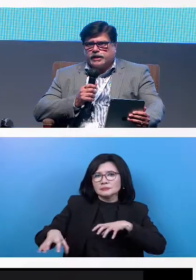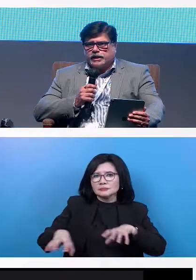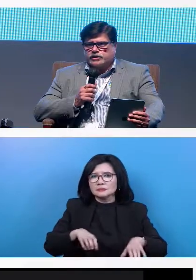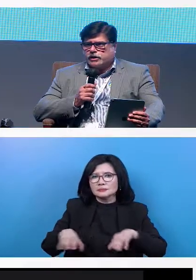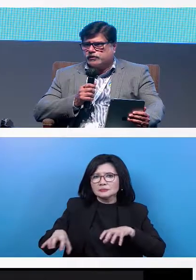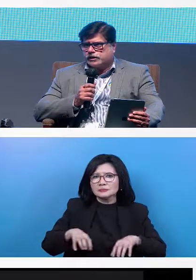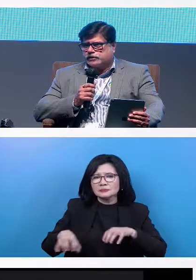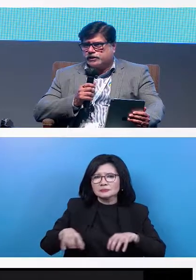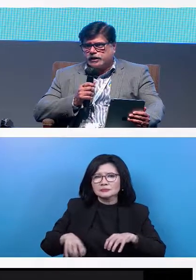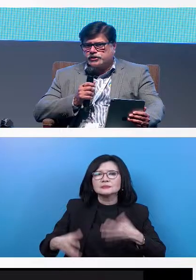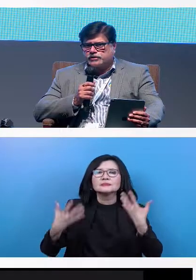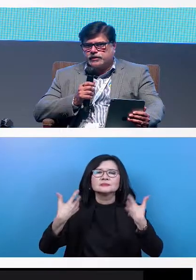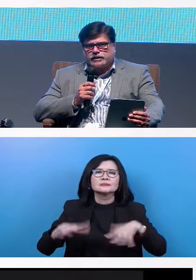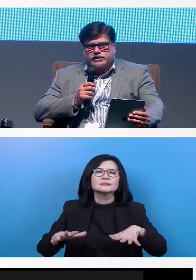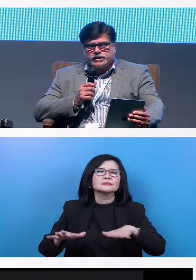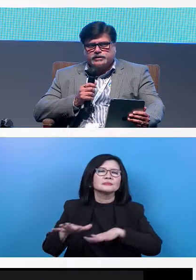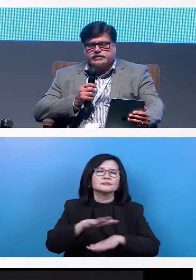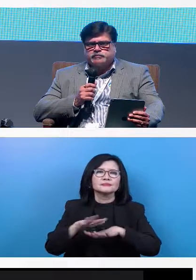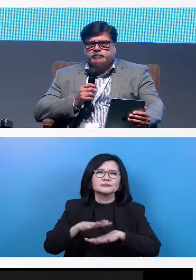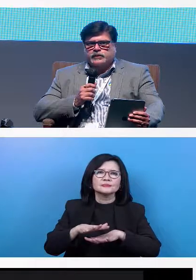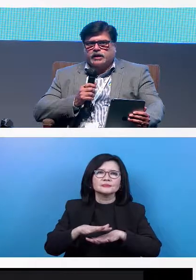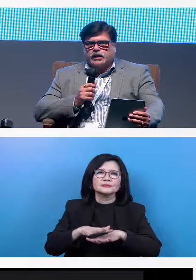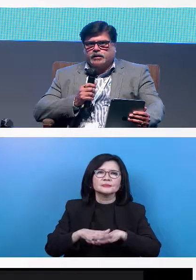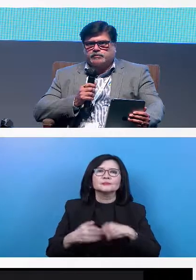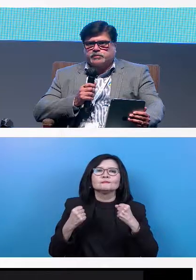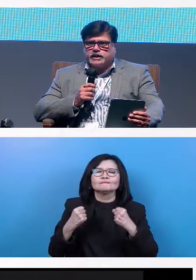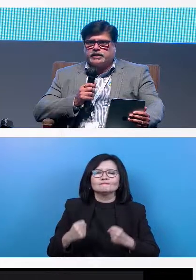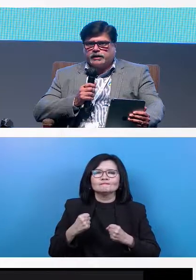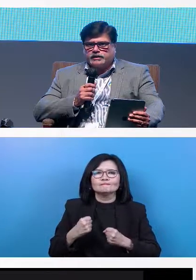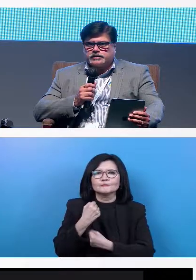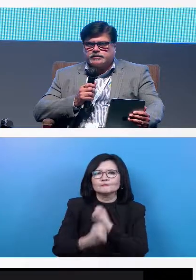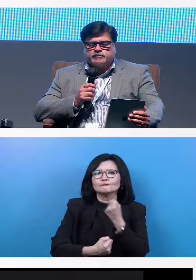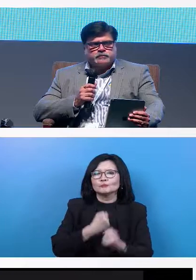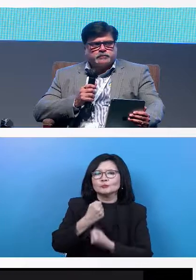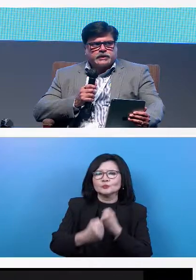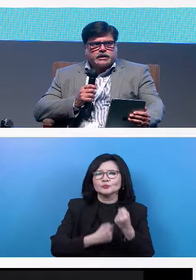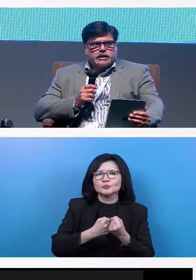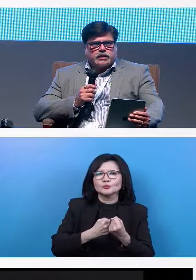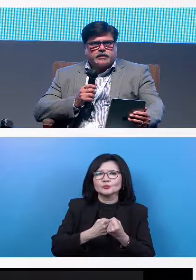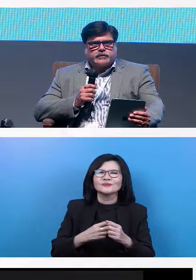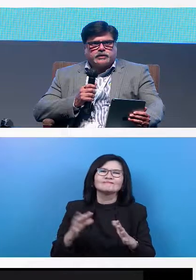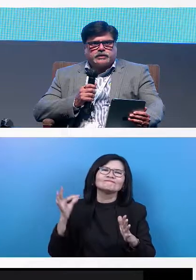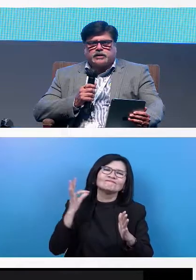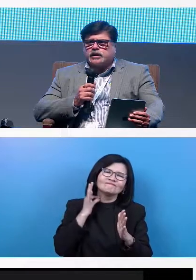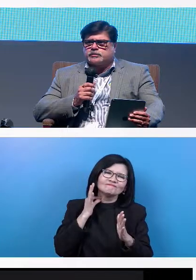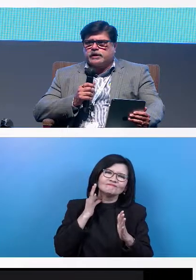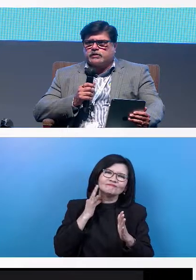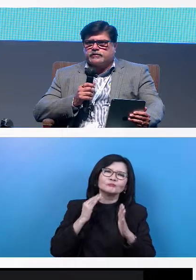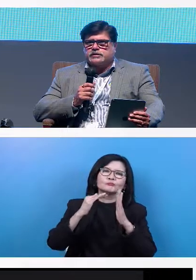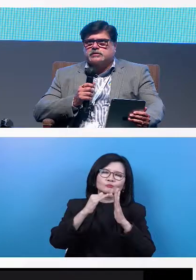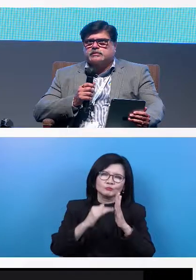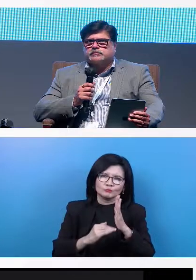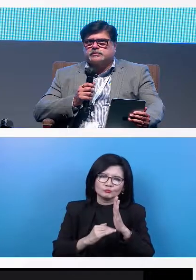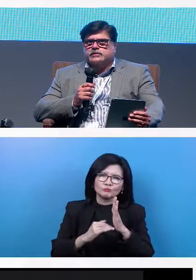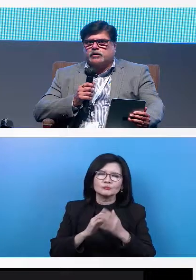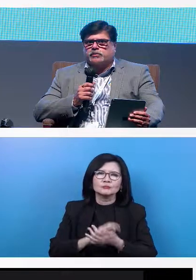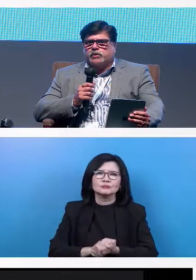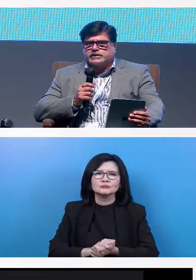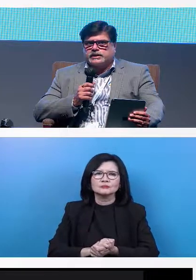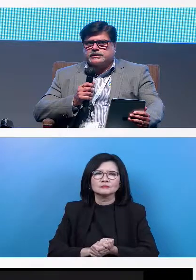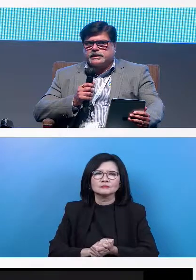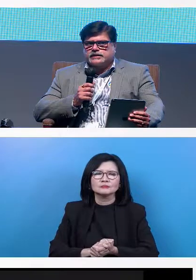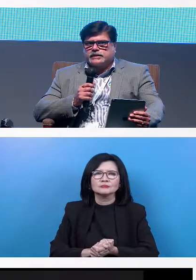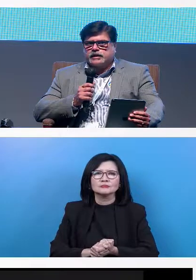into mitigation and reduction strategies pre-event. The other aspect of this sort